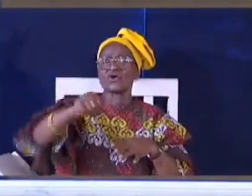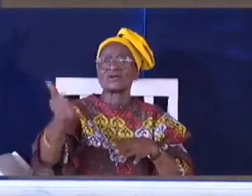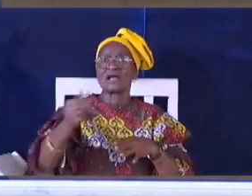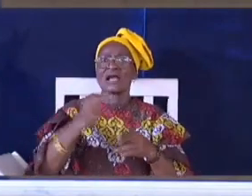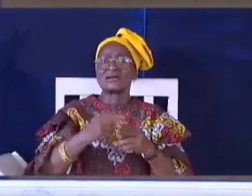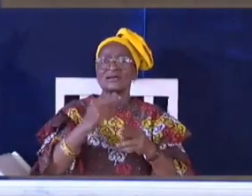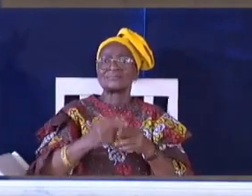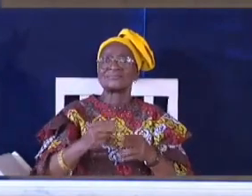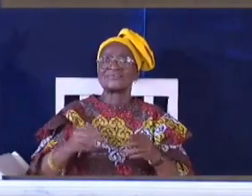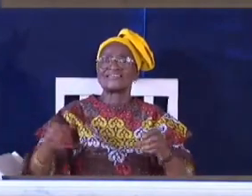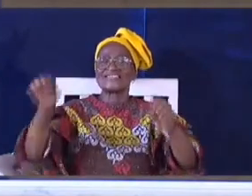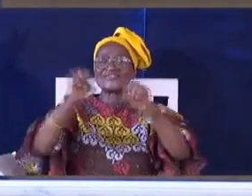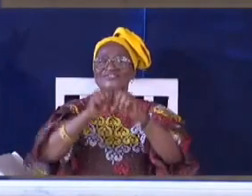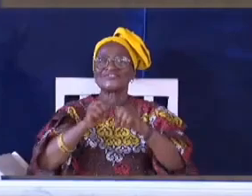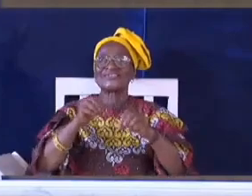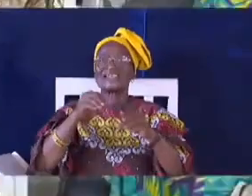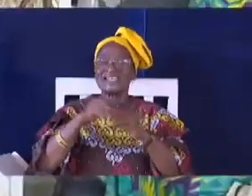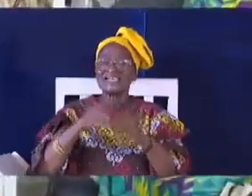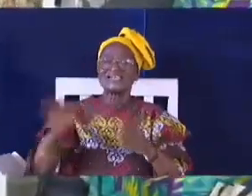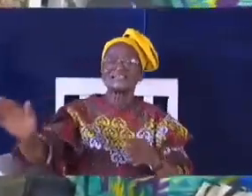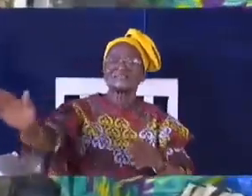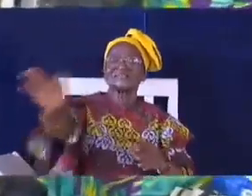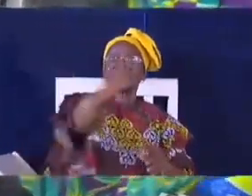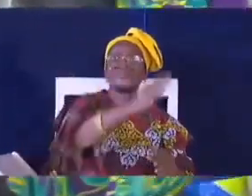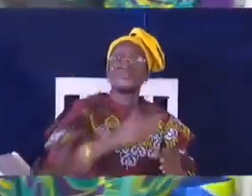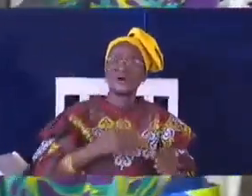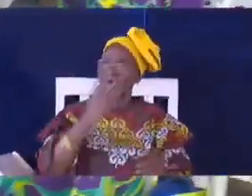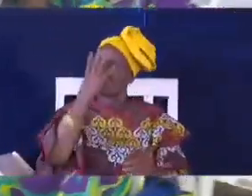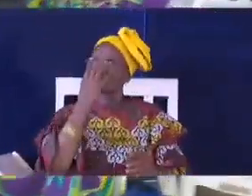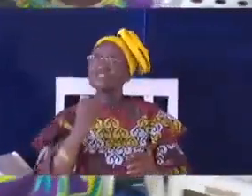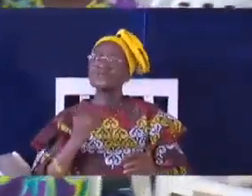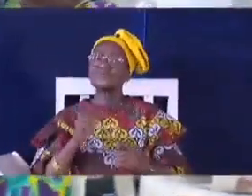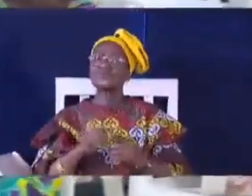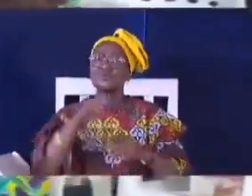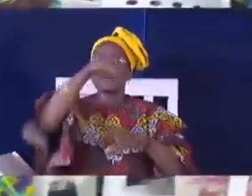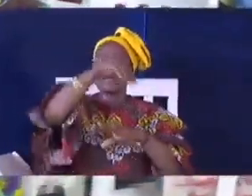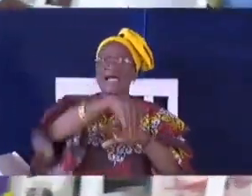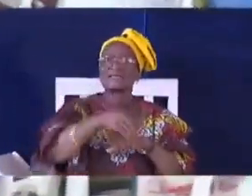even in your sleep tonight, you will see a difference.